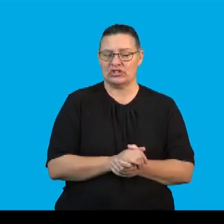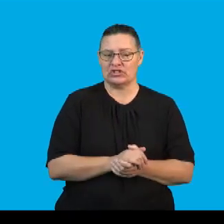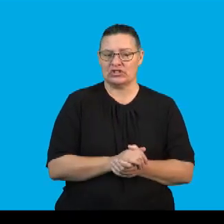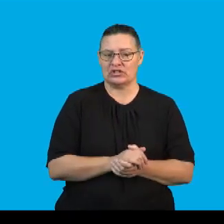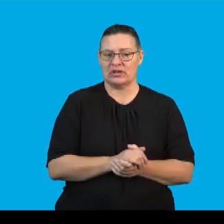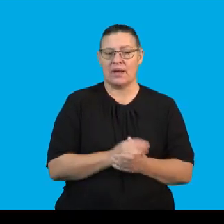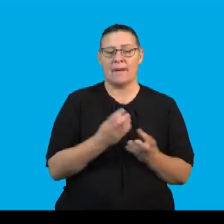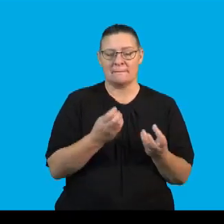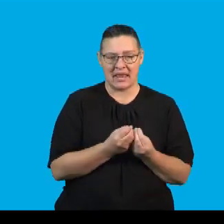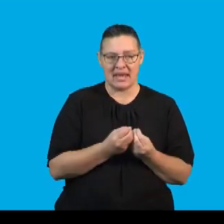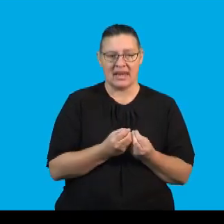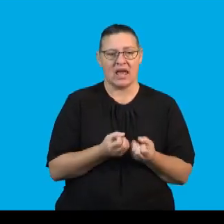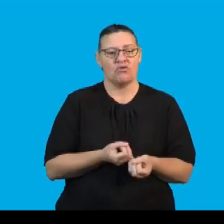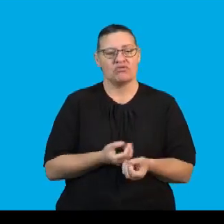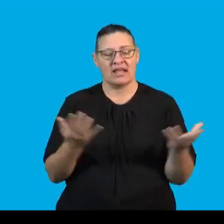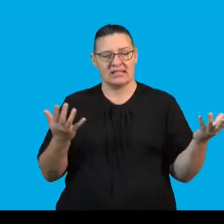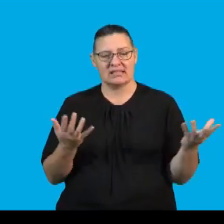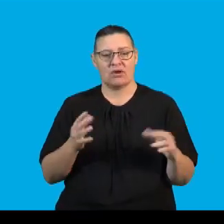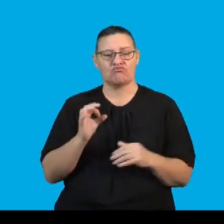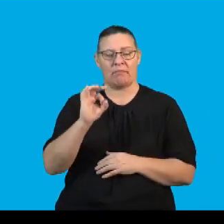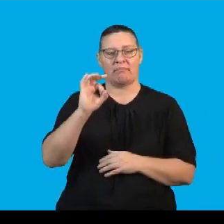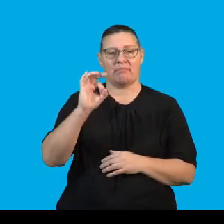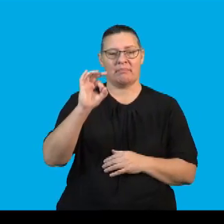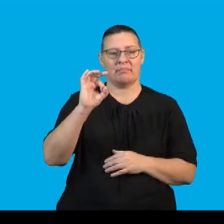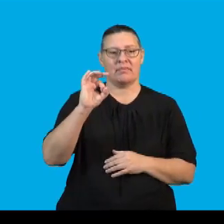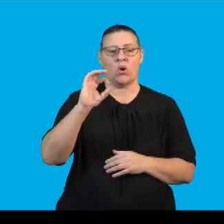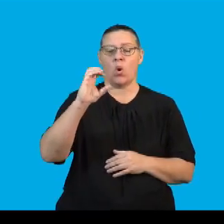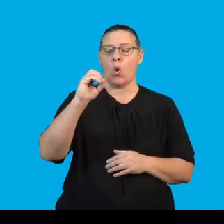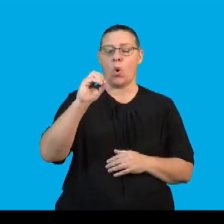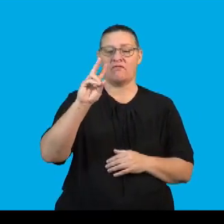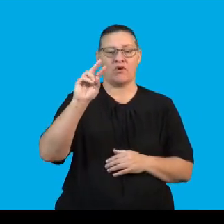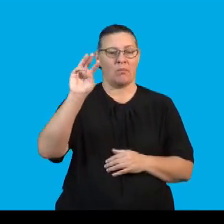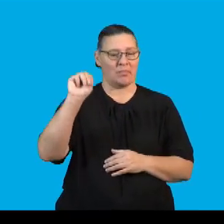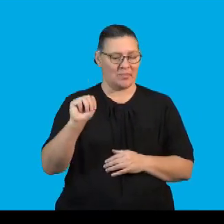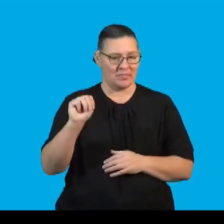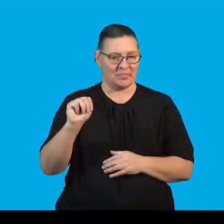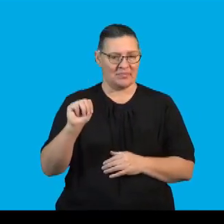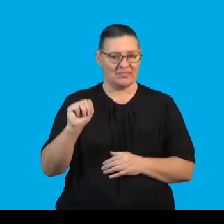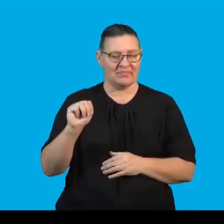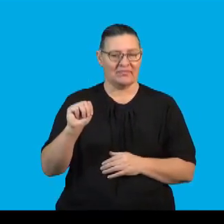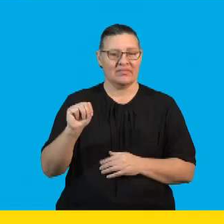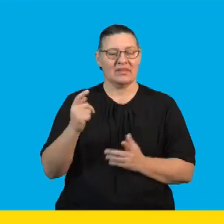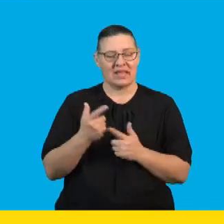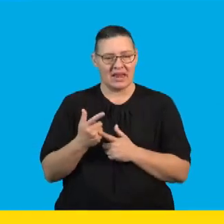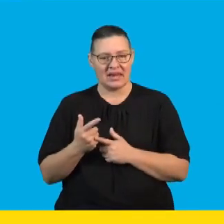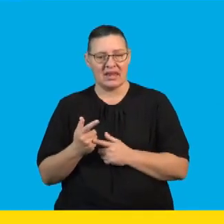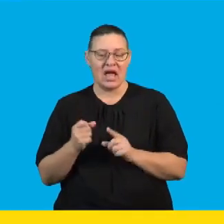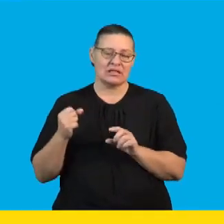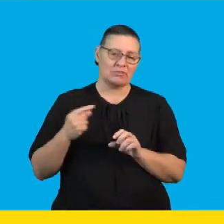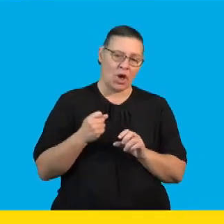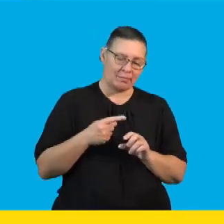that there have been a release of this ripe ovum, and there was a fusion between